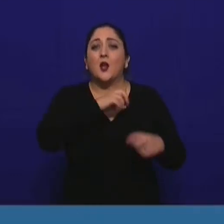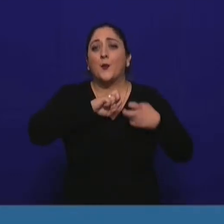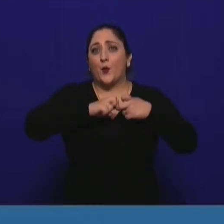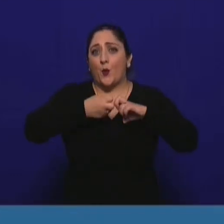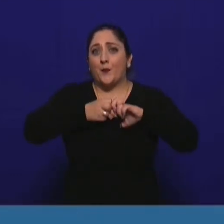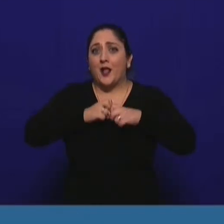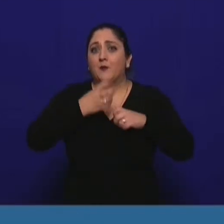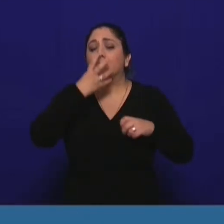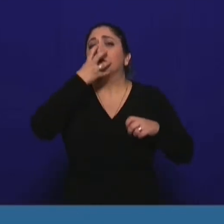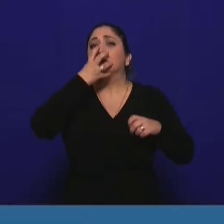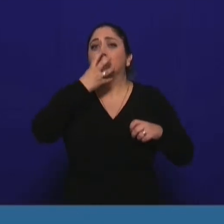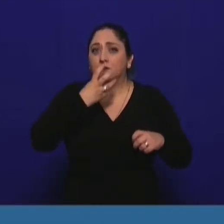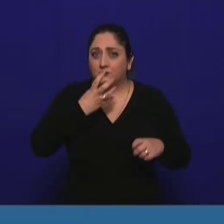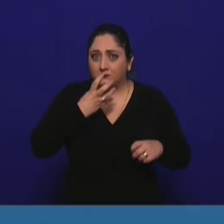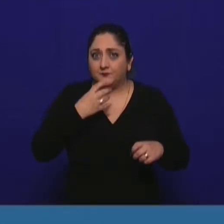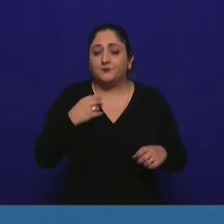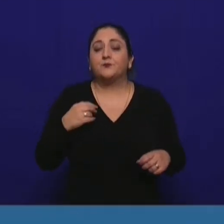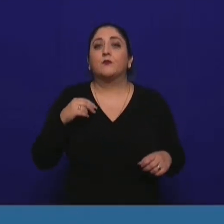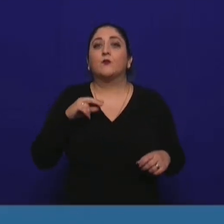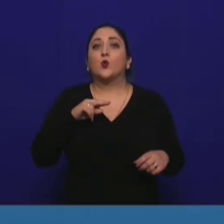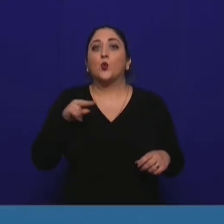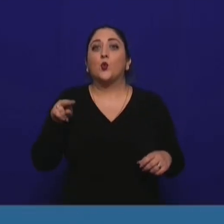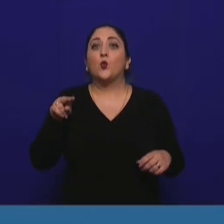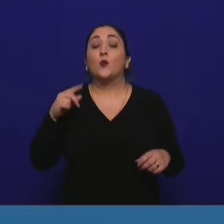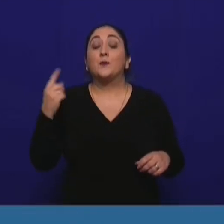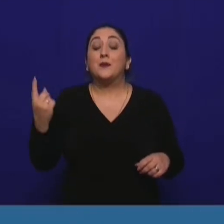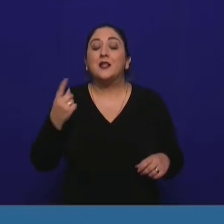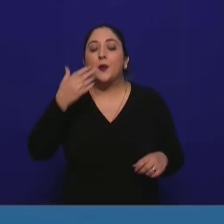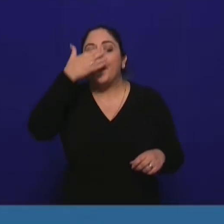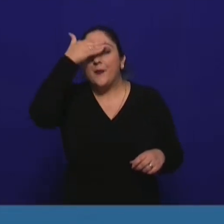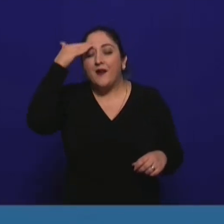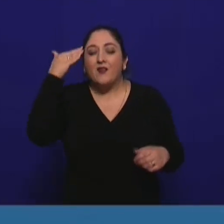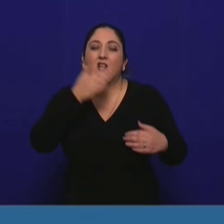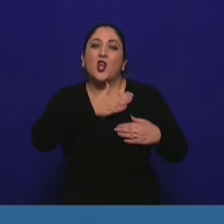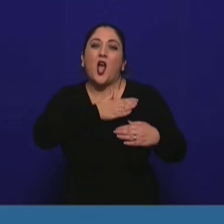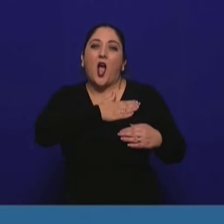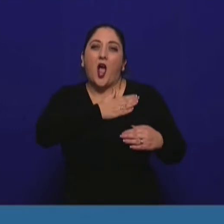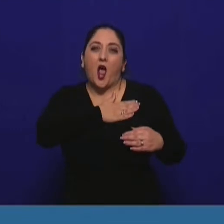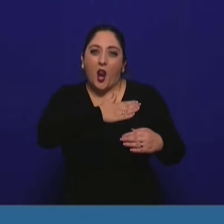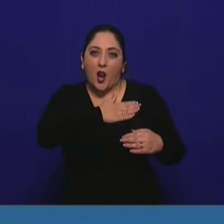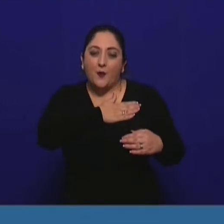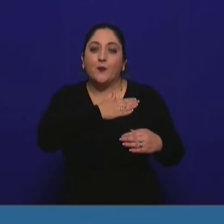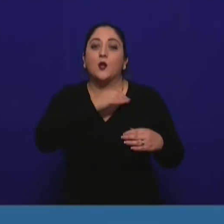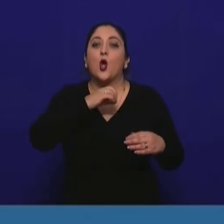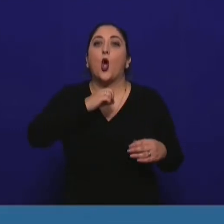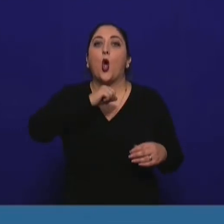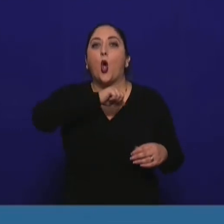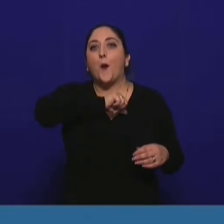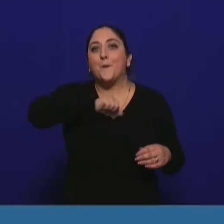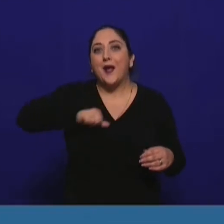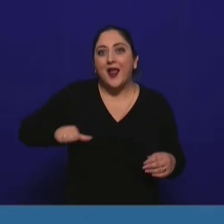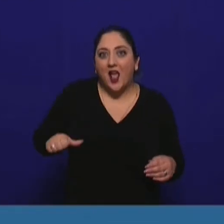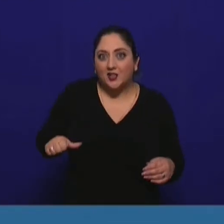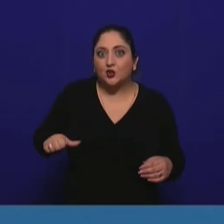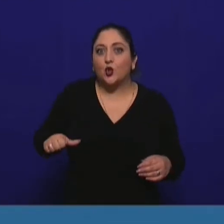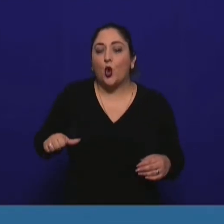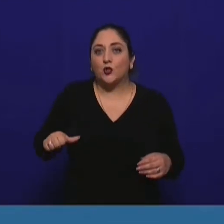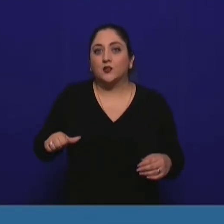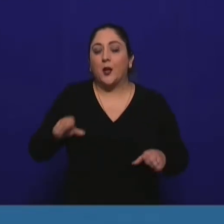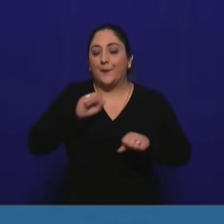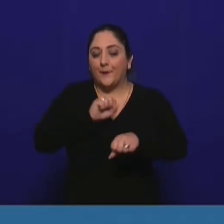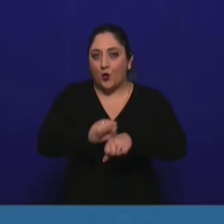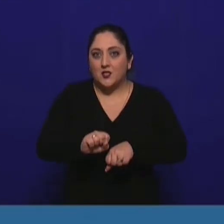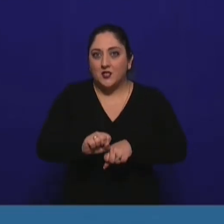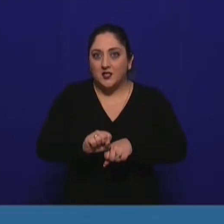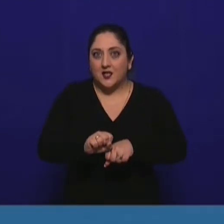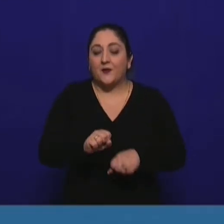respiratorju, għandna wkoll dawk in-nies li għandhom mart tal-qalb li huma kellhom bżonn intervention jew kirurġija, għandna